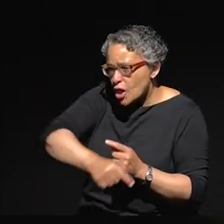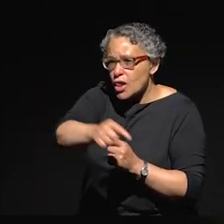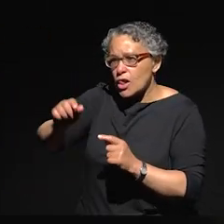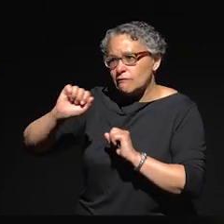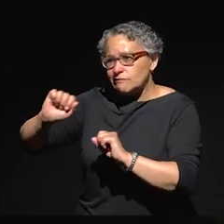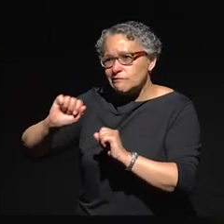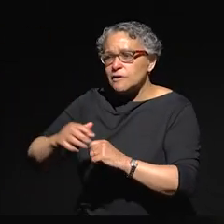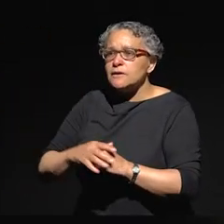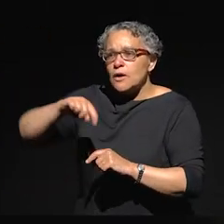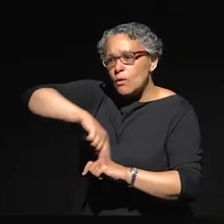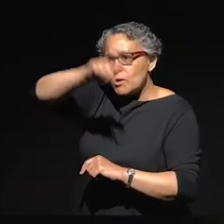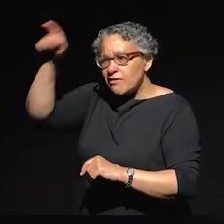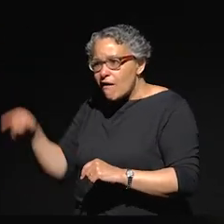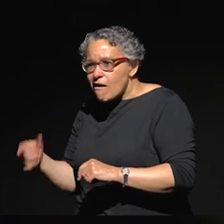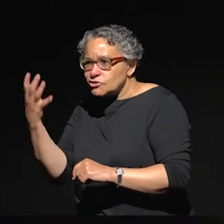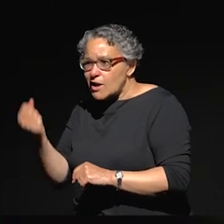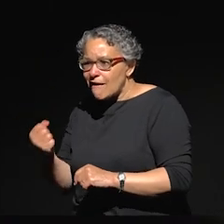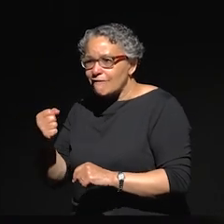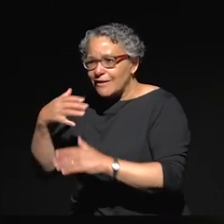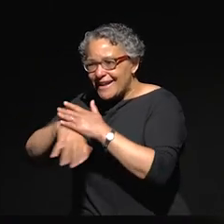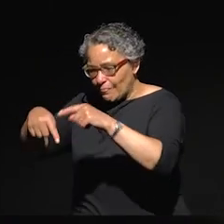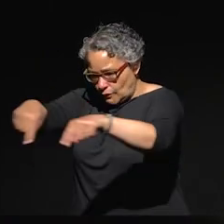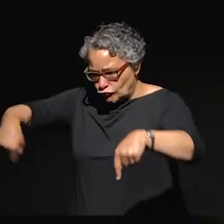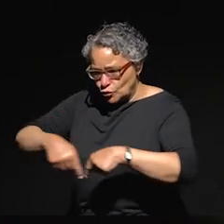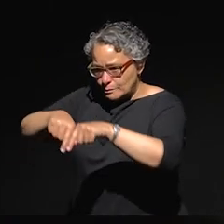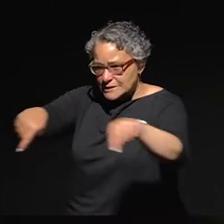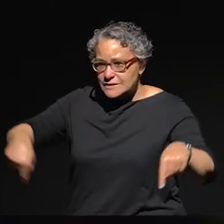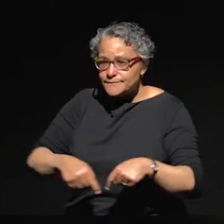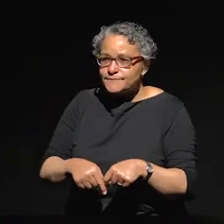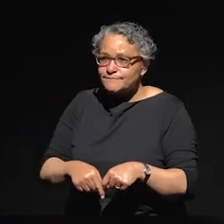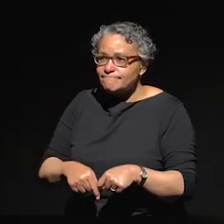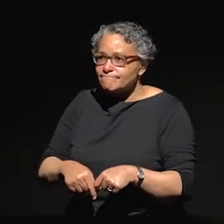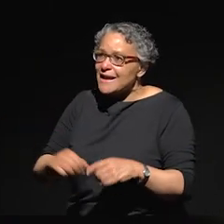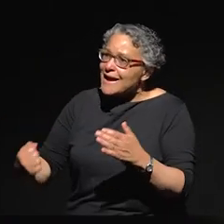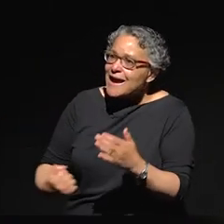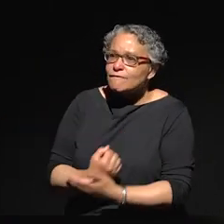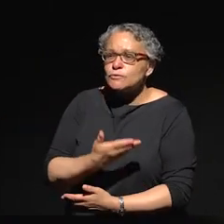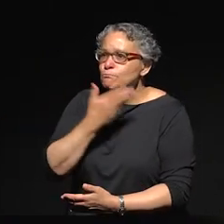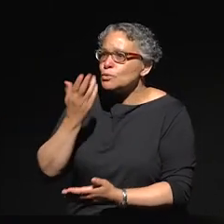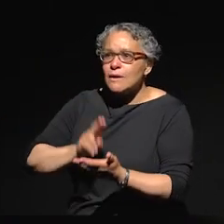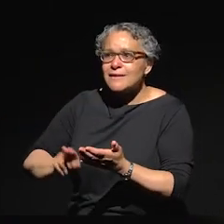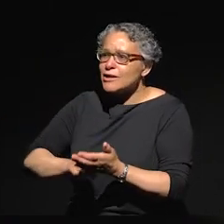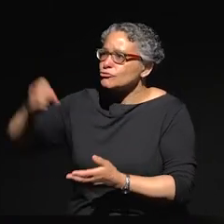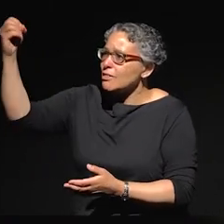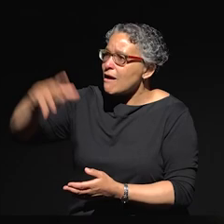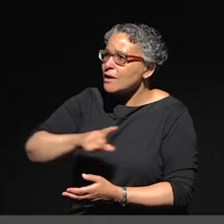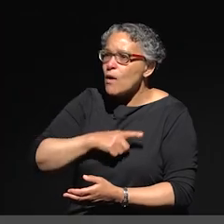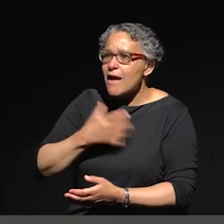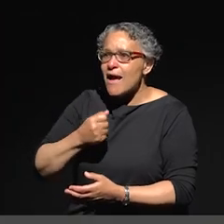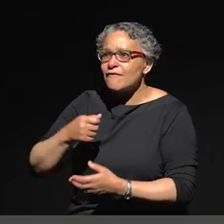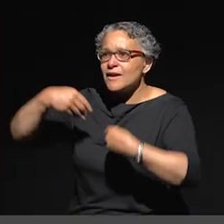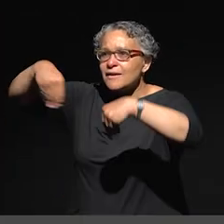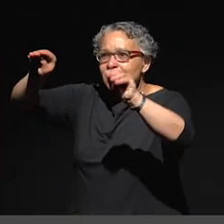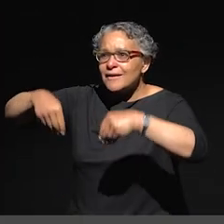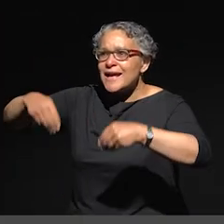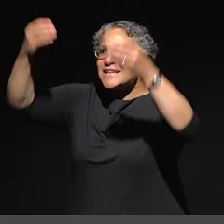with these arches that have been inserted and so on. Unfortunately, no natural light because we have tapestries and drawings.